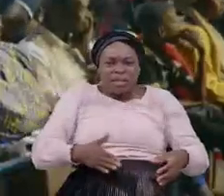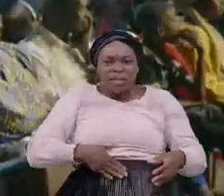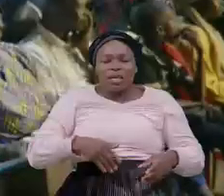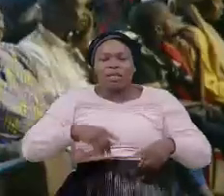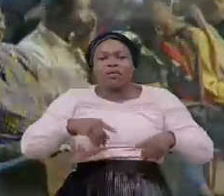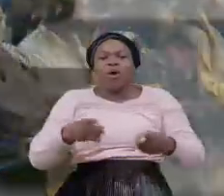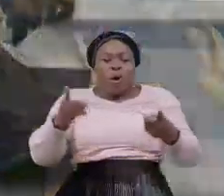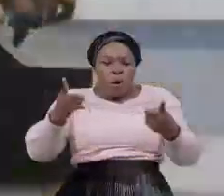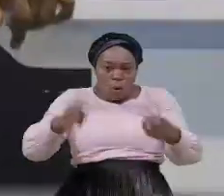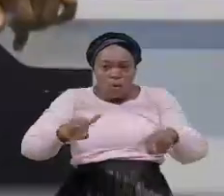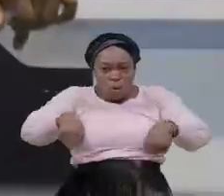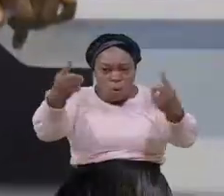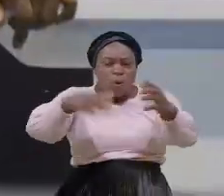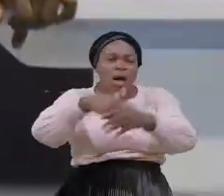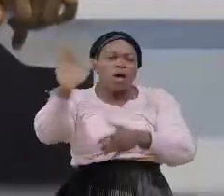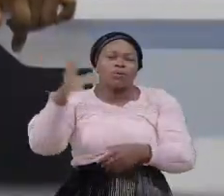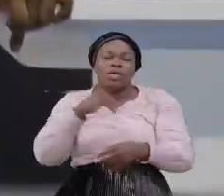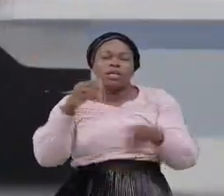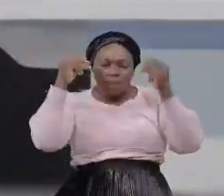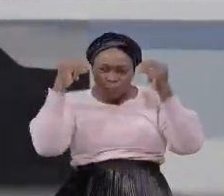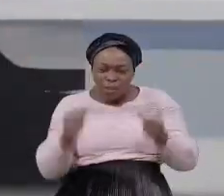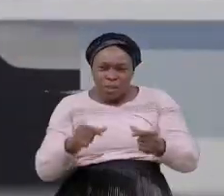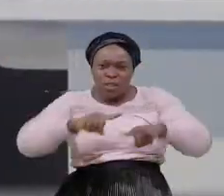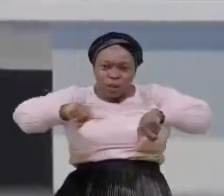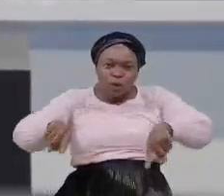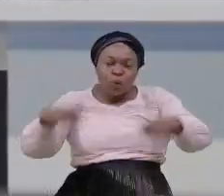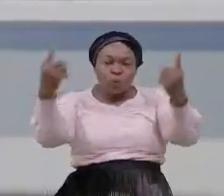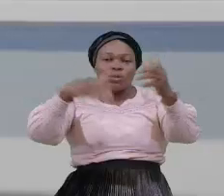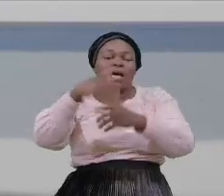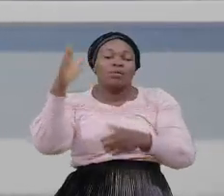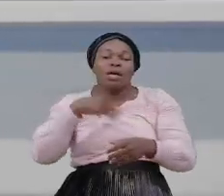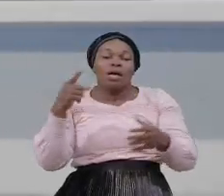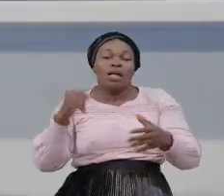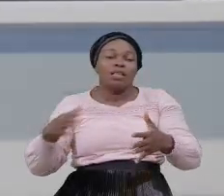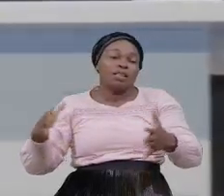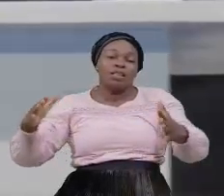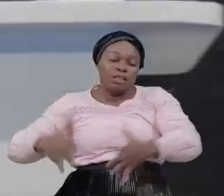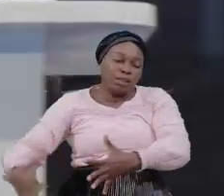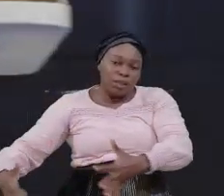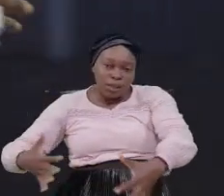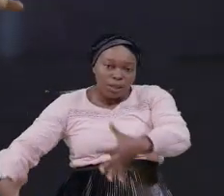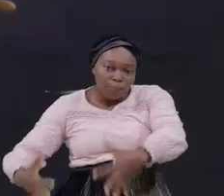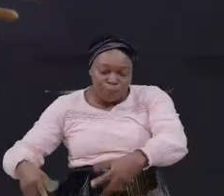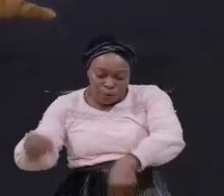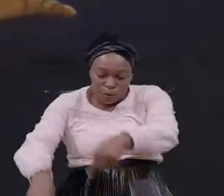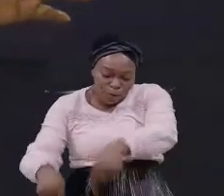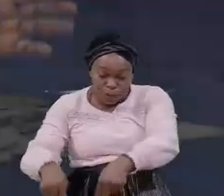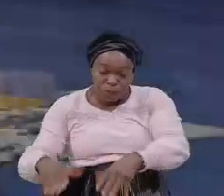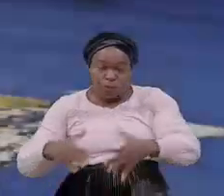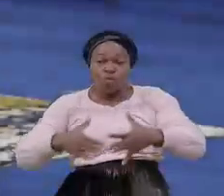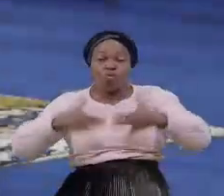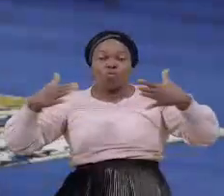Immediately it comes out. And the elephantiasis, legs swollen like big,